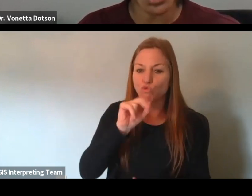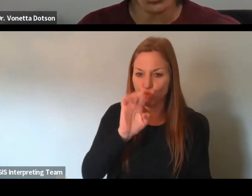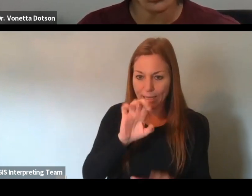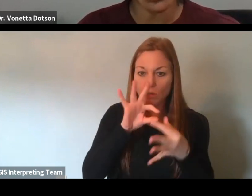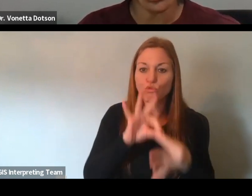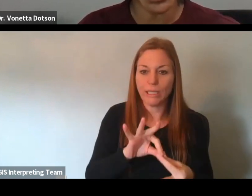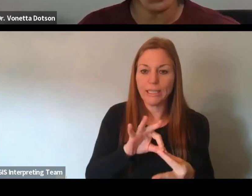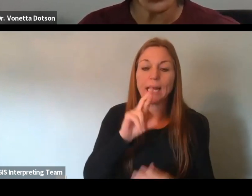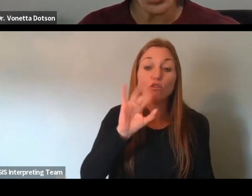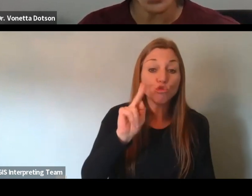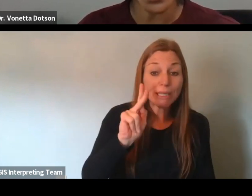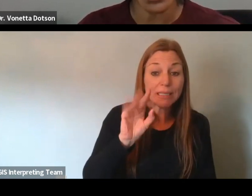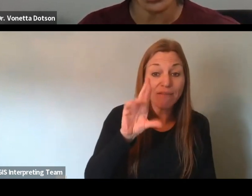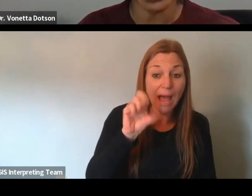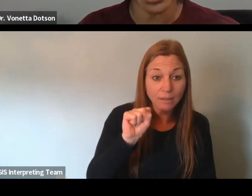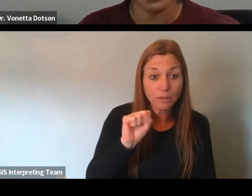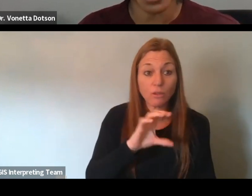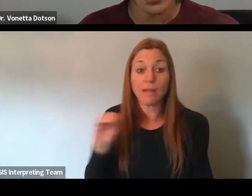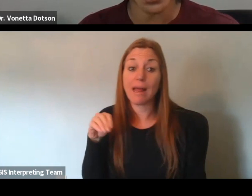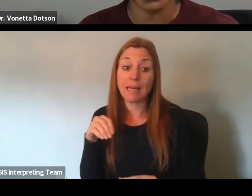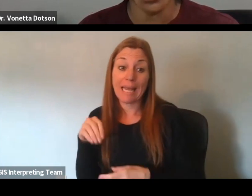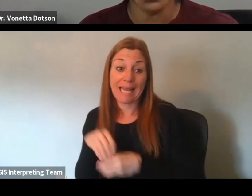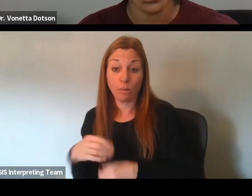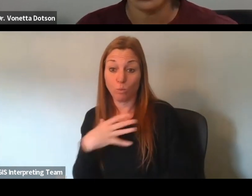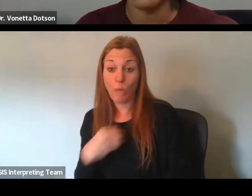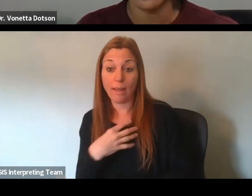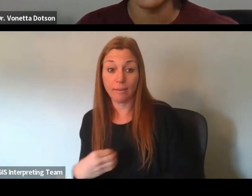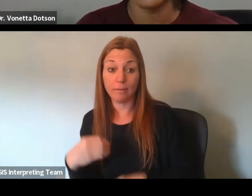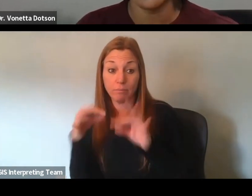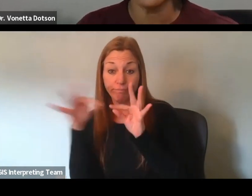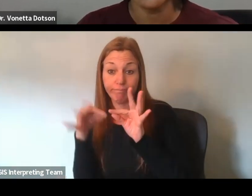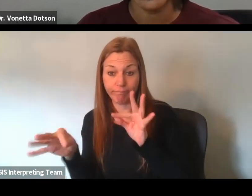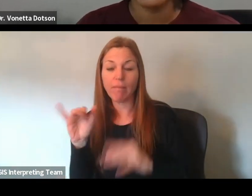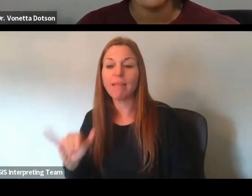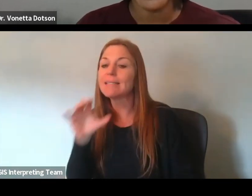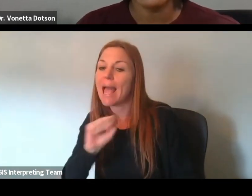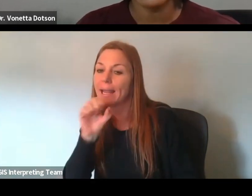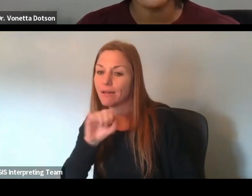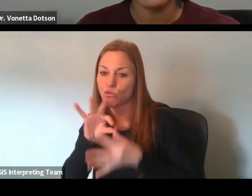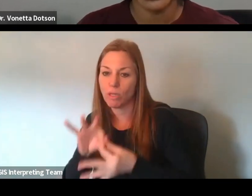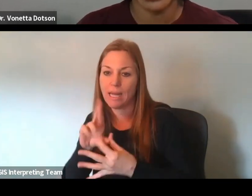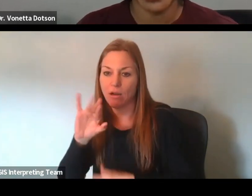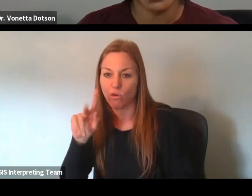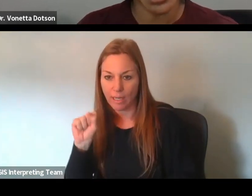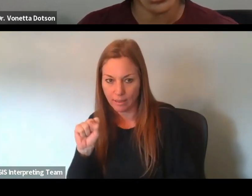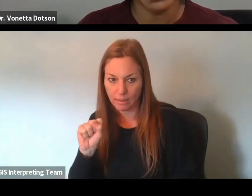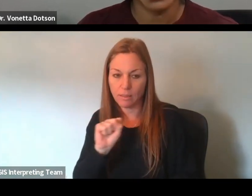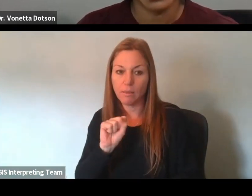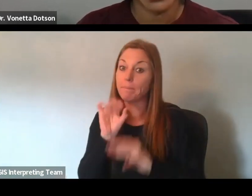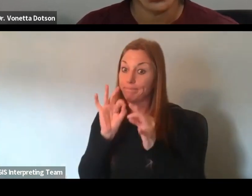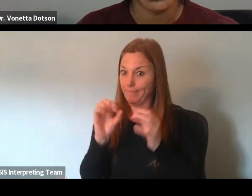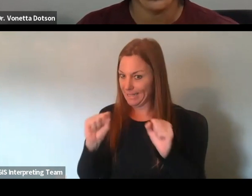risks. These can overlap, but I wanted to show how if you have someone who is, for example, a Black older adult,